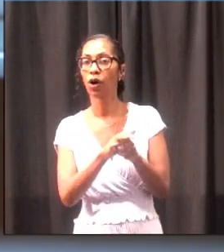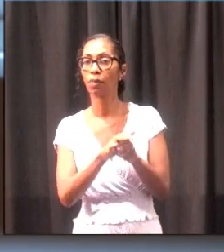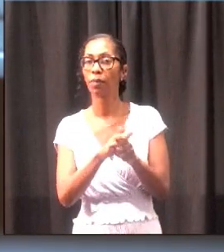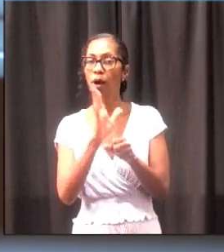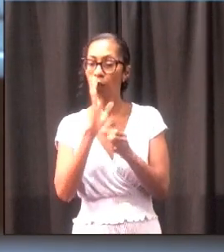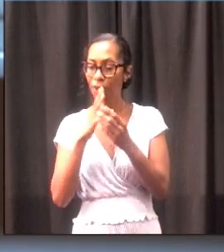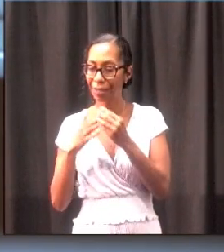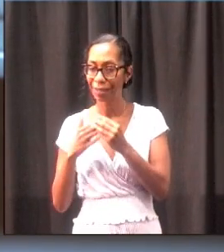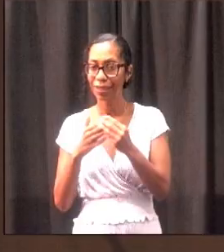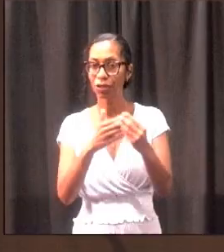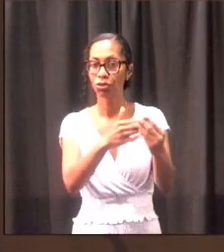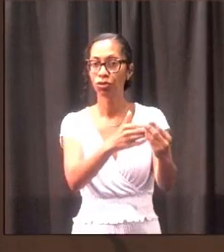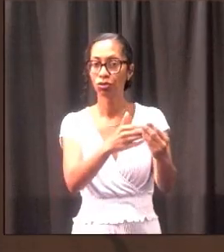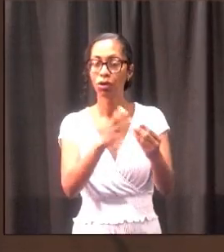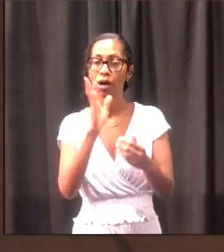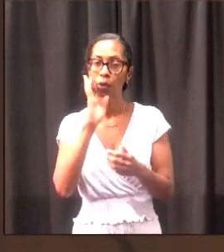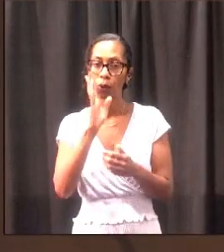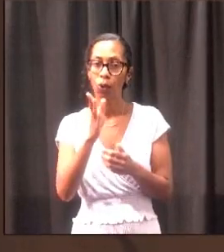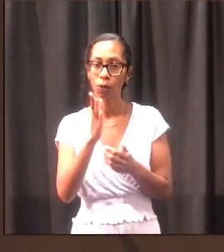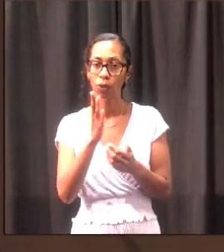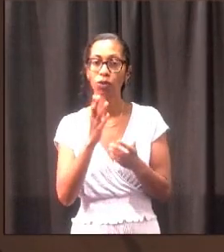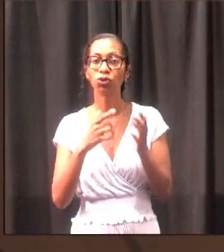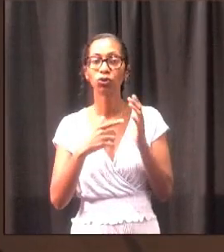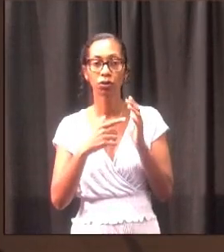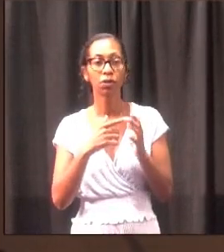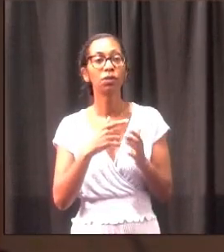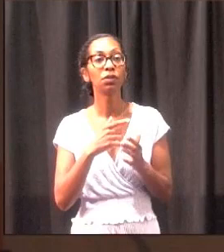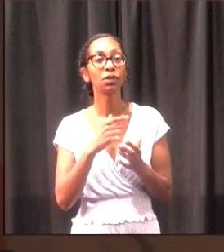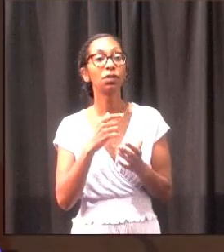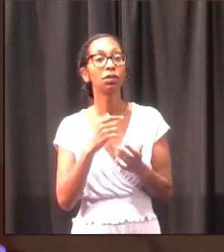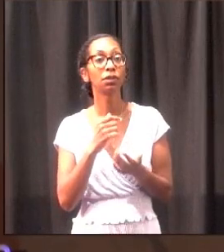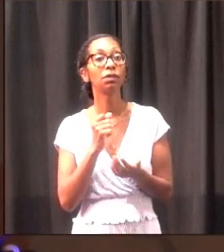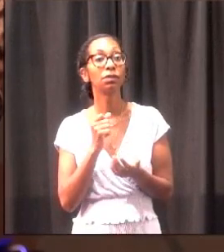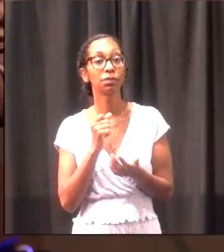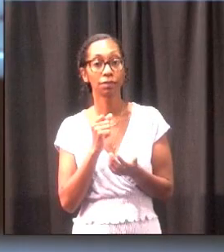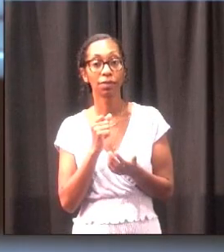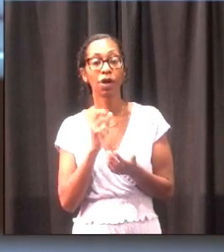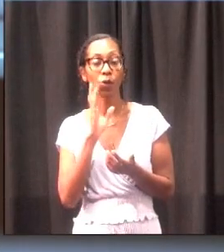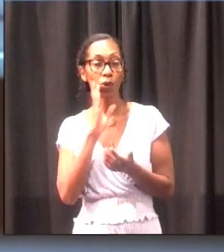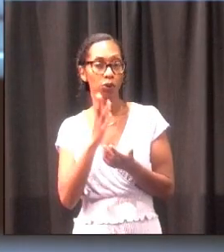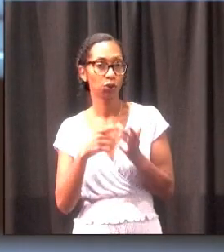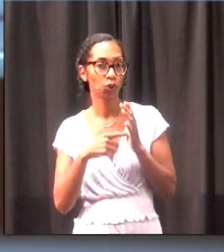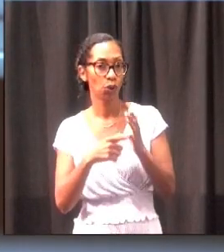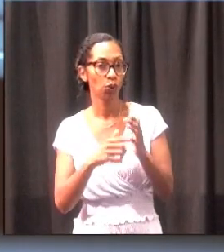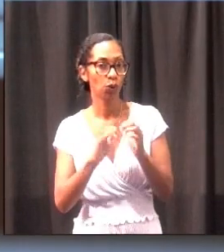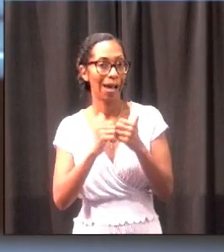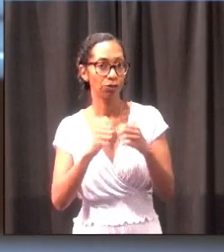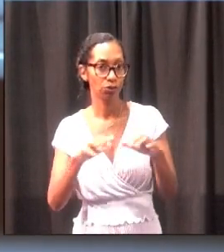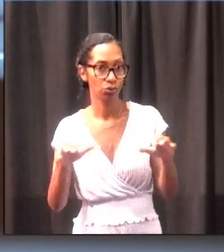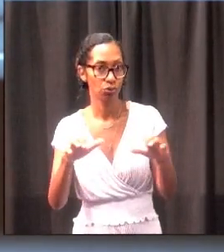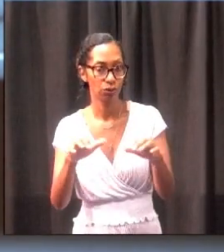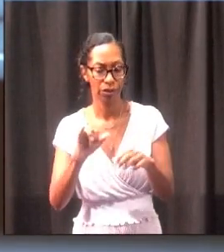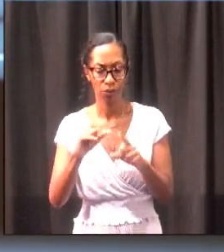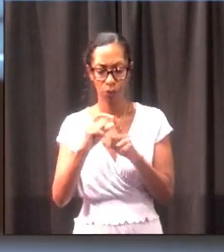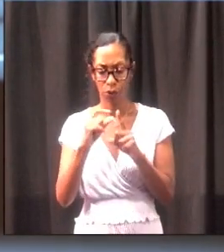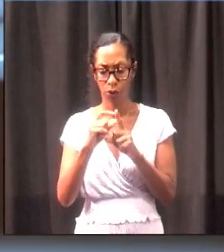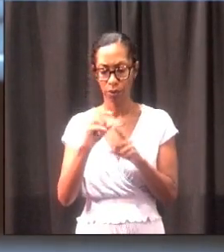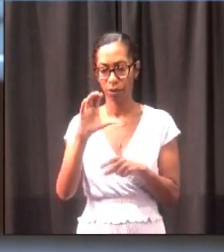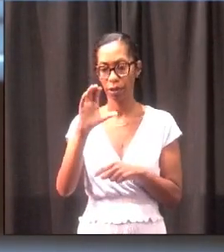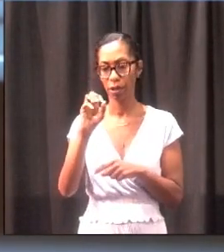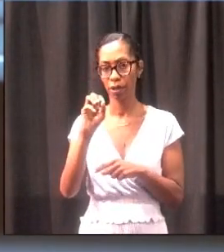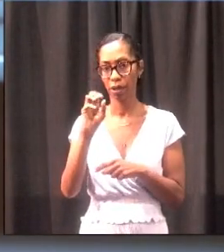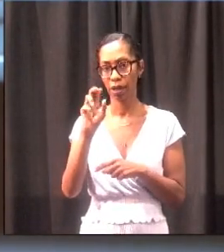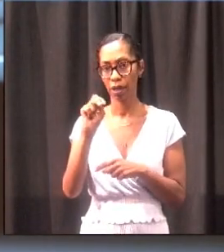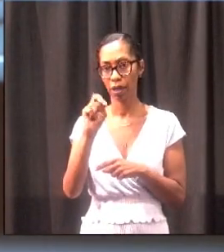you to accomplish what God desires for you to do. This word confirm here is a